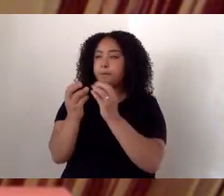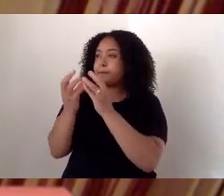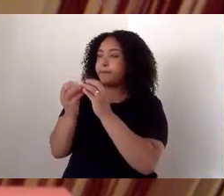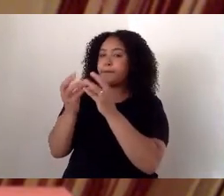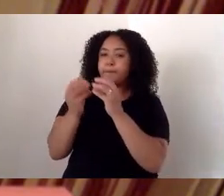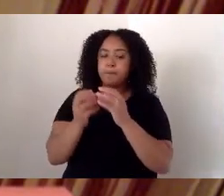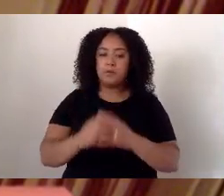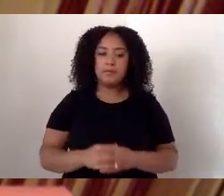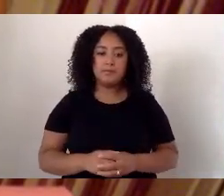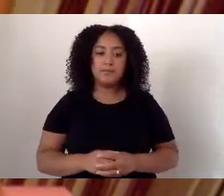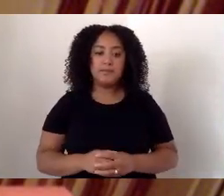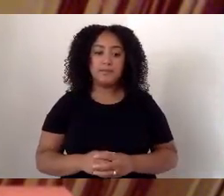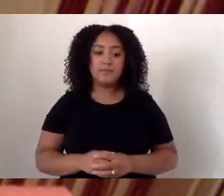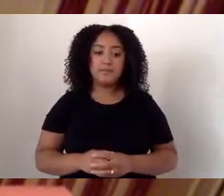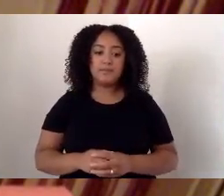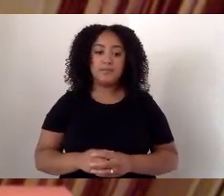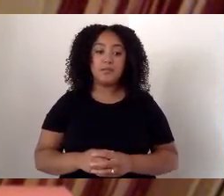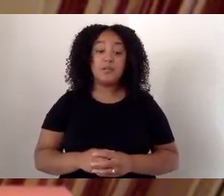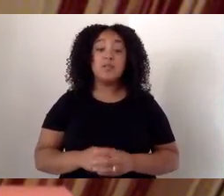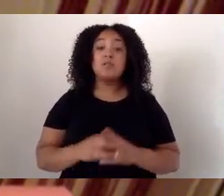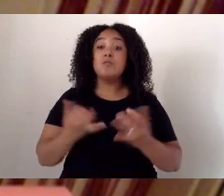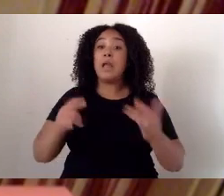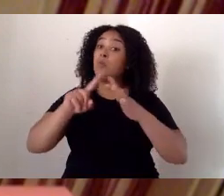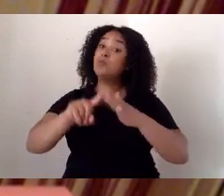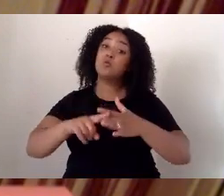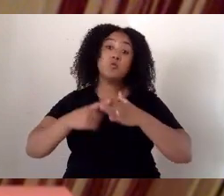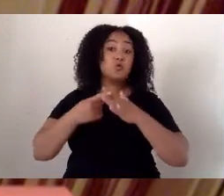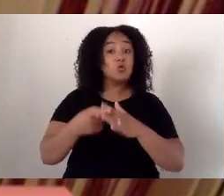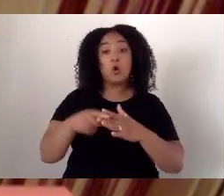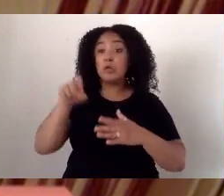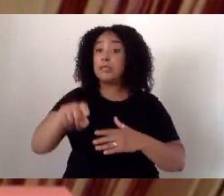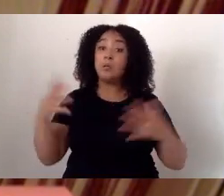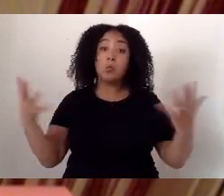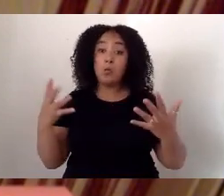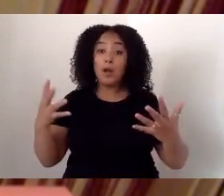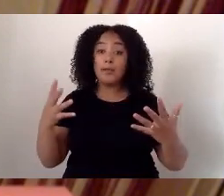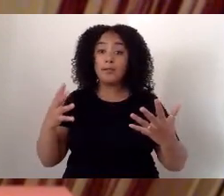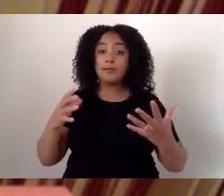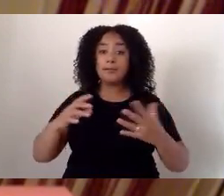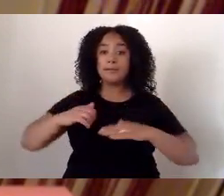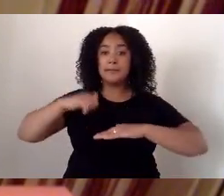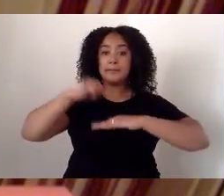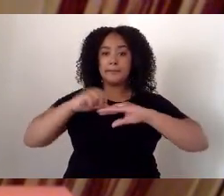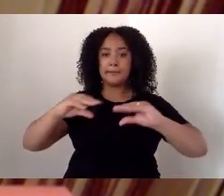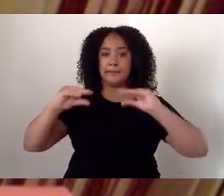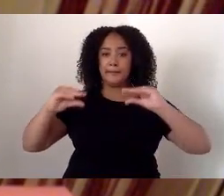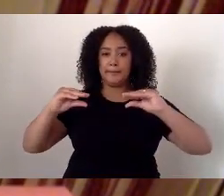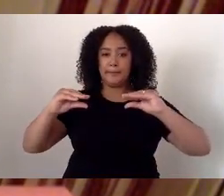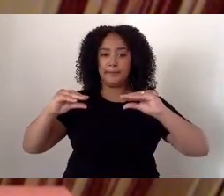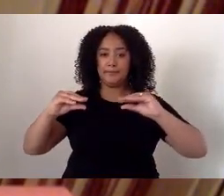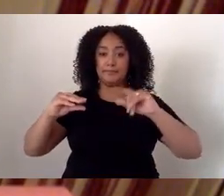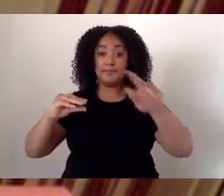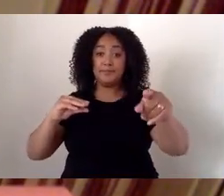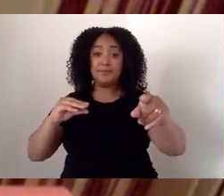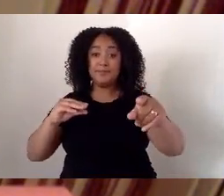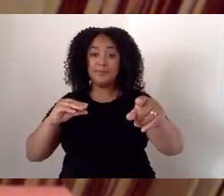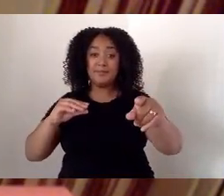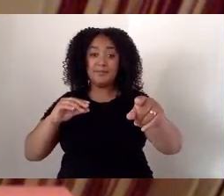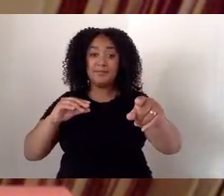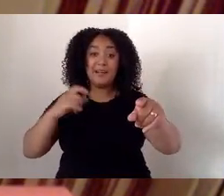let's start off with the cardboard. We're gonna need a large piece of cardboard. And lucky for you, I had pizza last